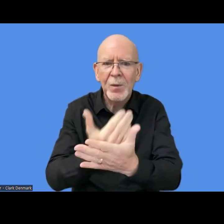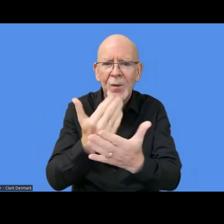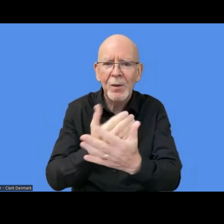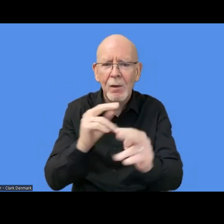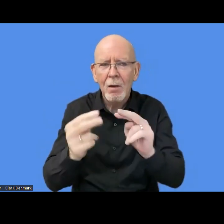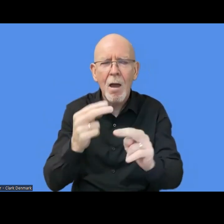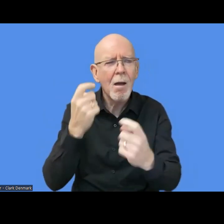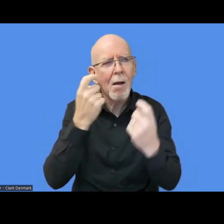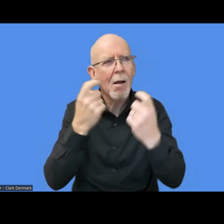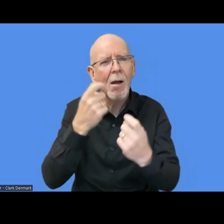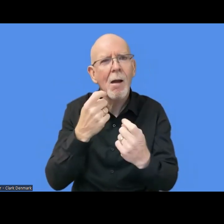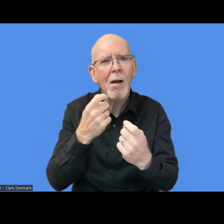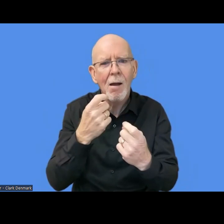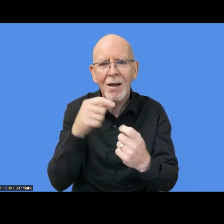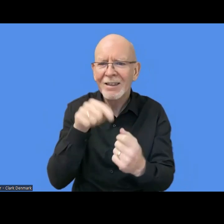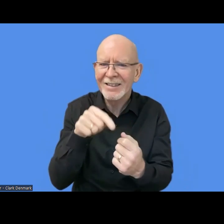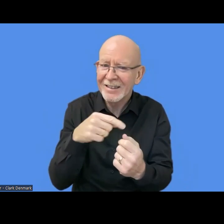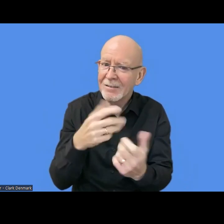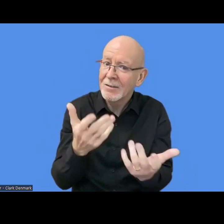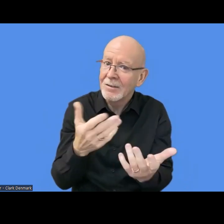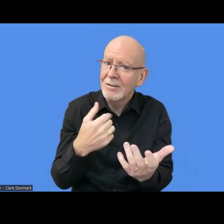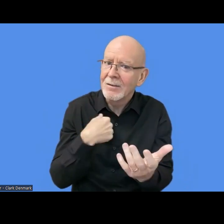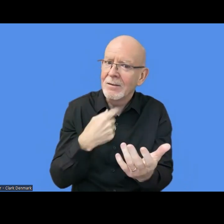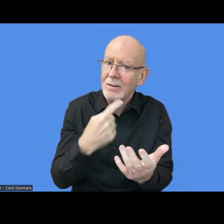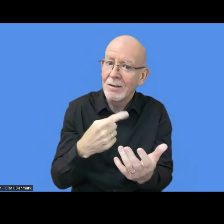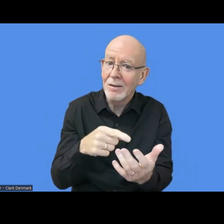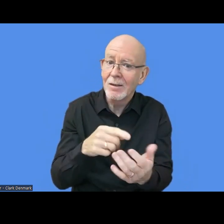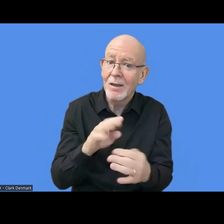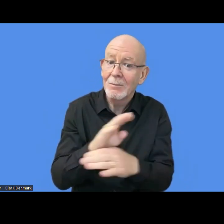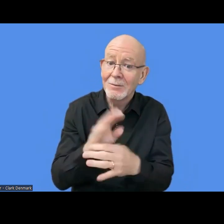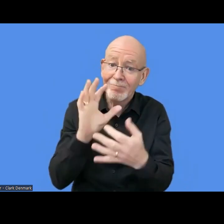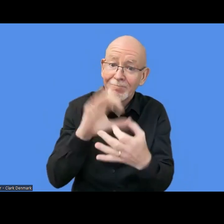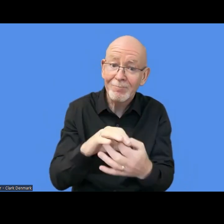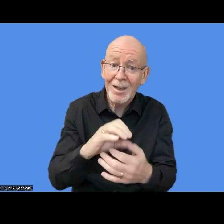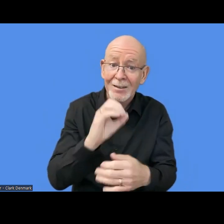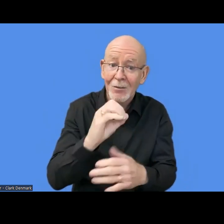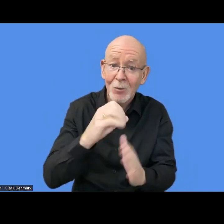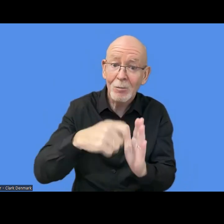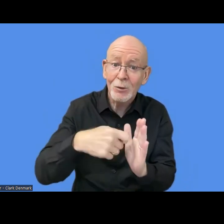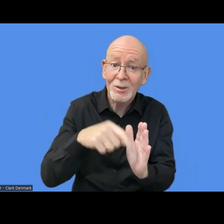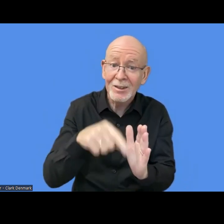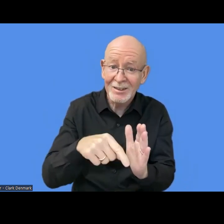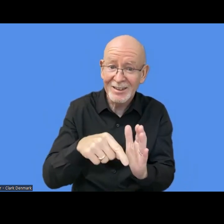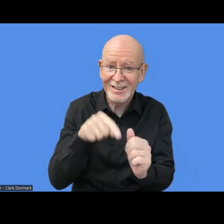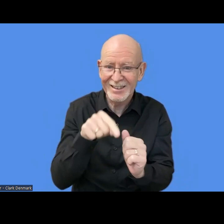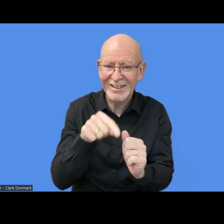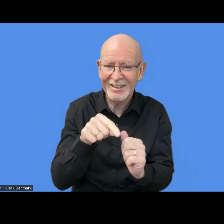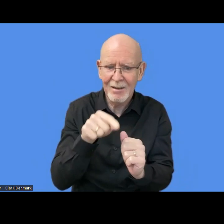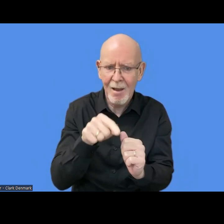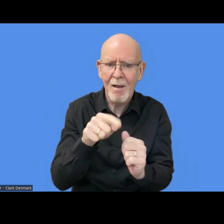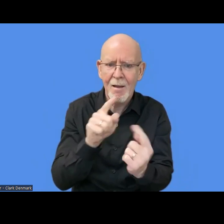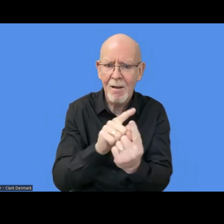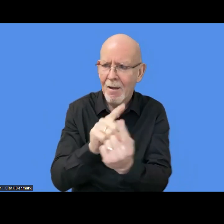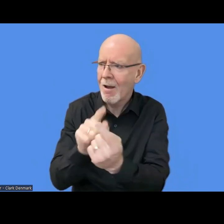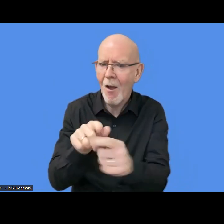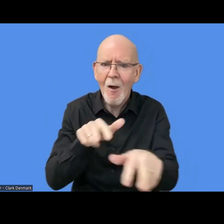people from an NGO that's working over here in San Francisco and a nonprofit that's working over here that you would